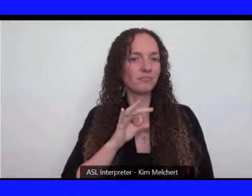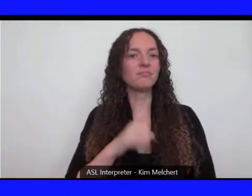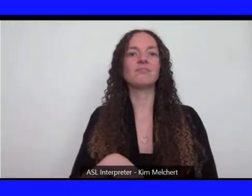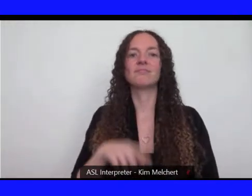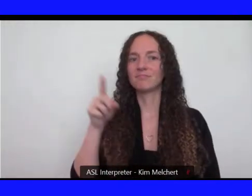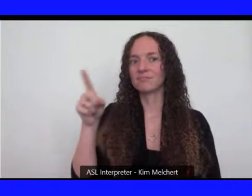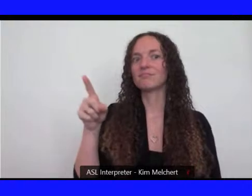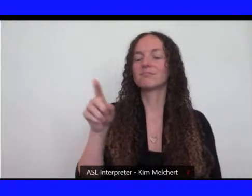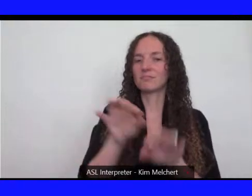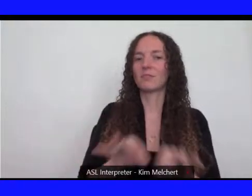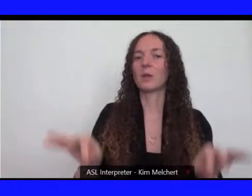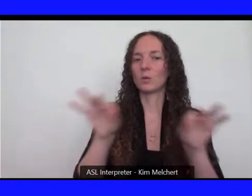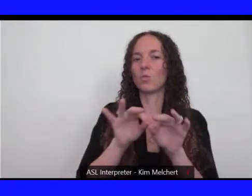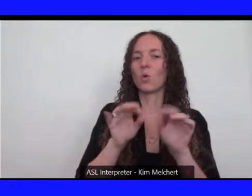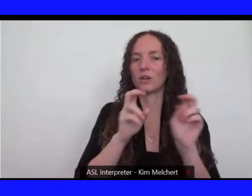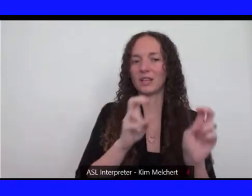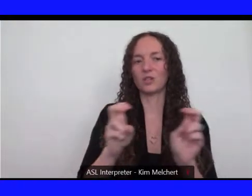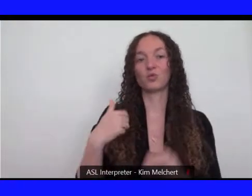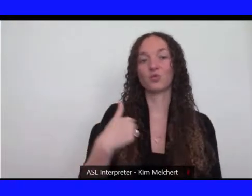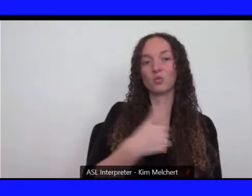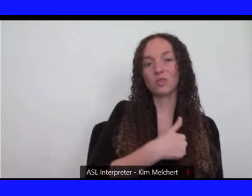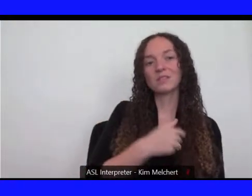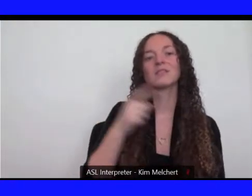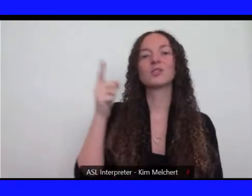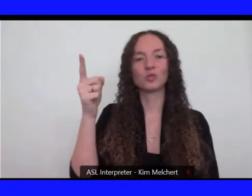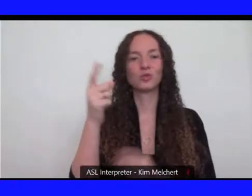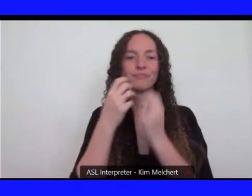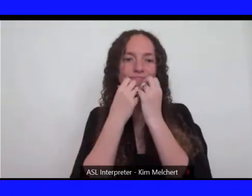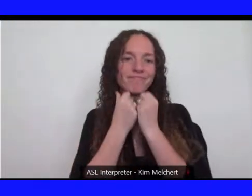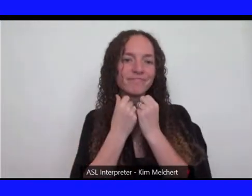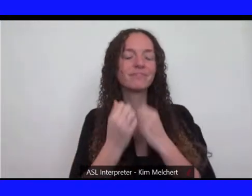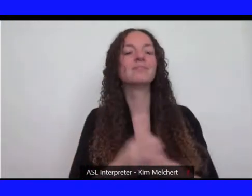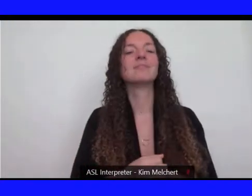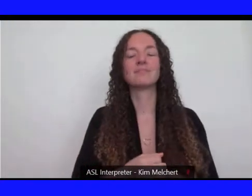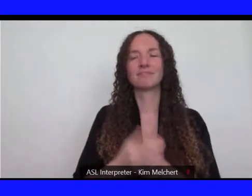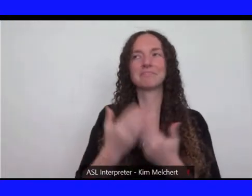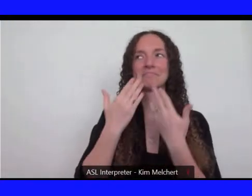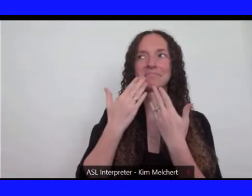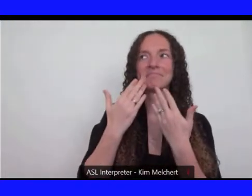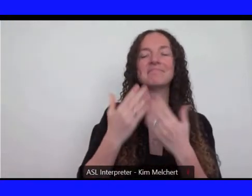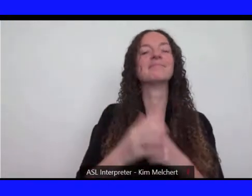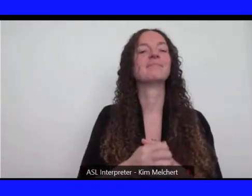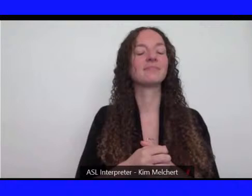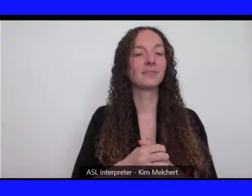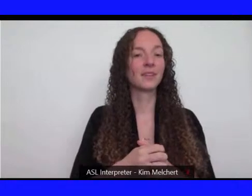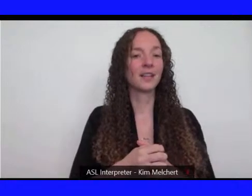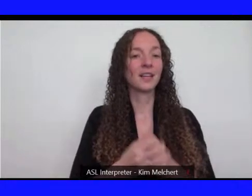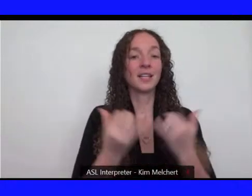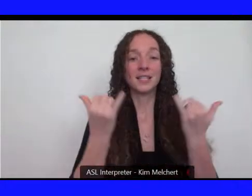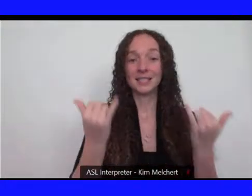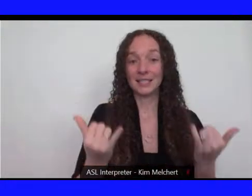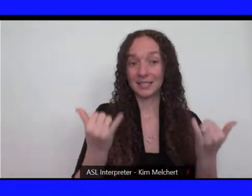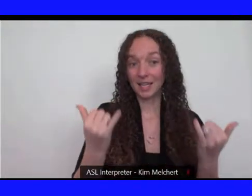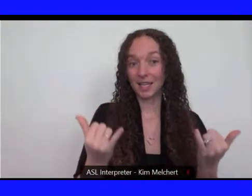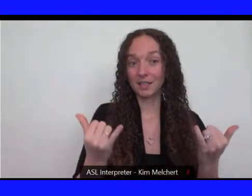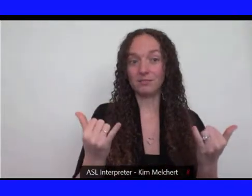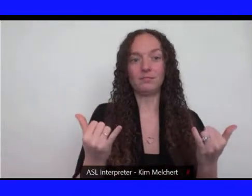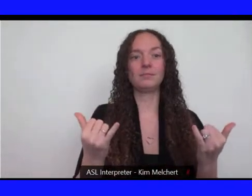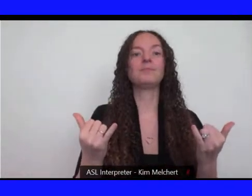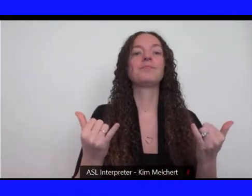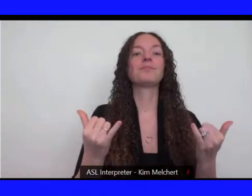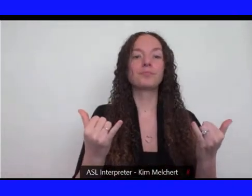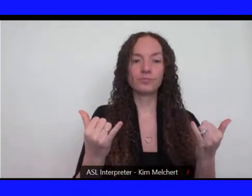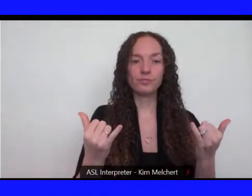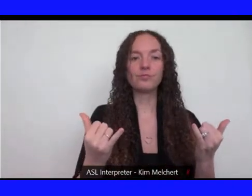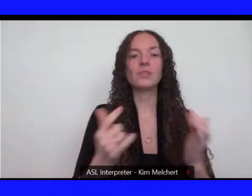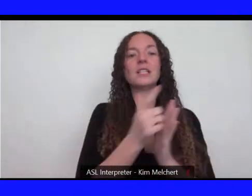complexities quite adeptly. We will see, as of now, the legislature is allowed to function by Zoom until January 15th.